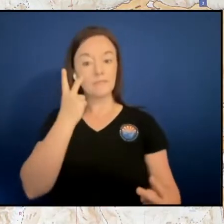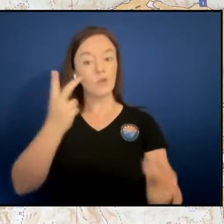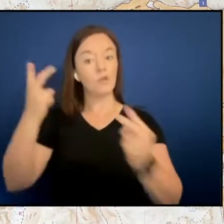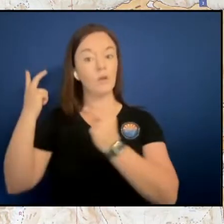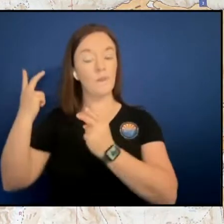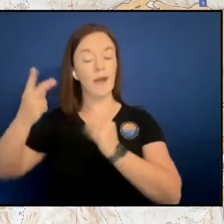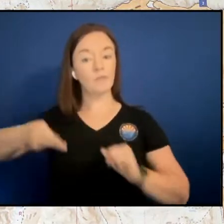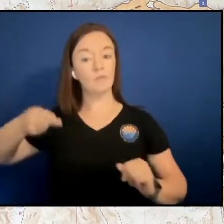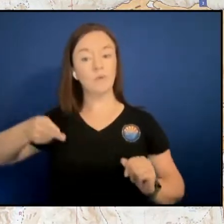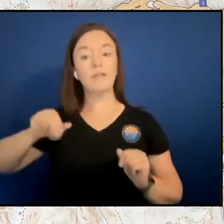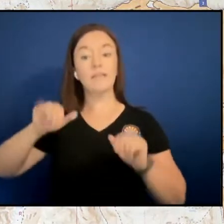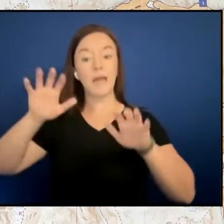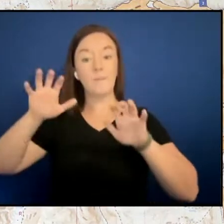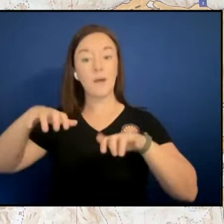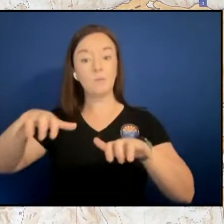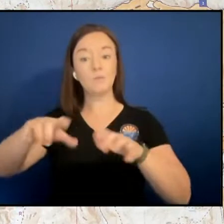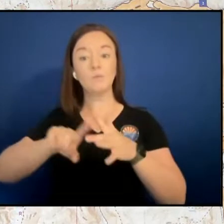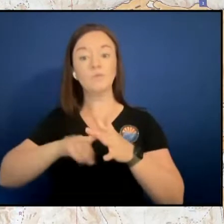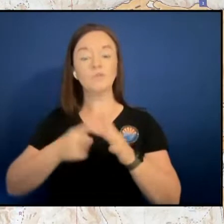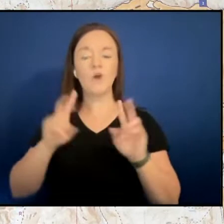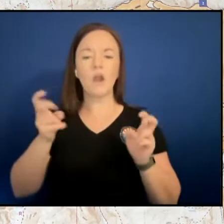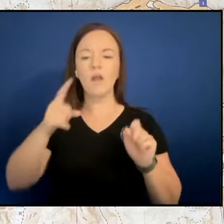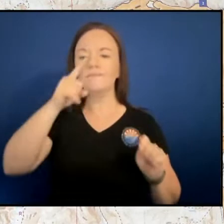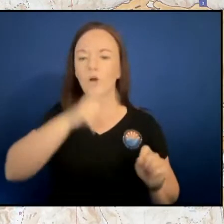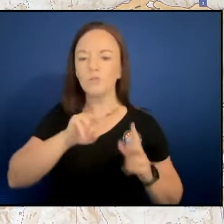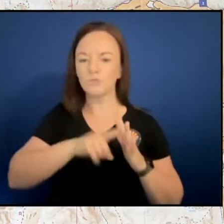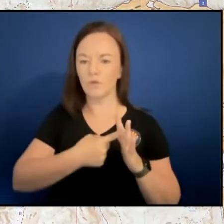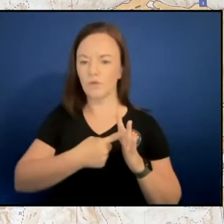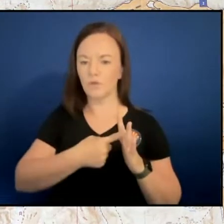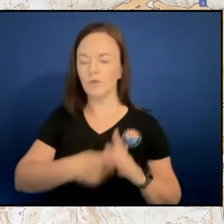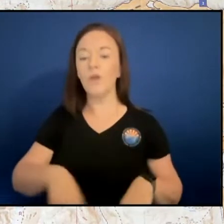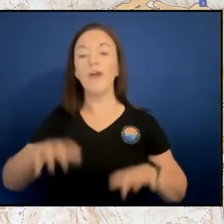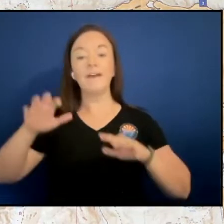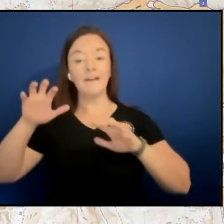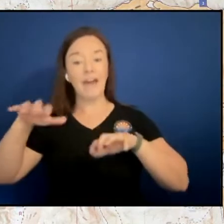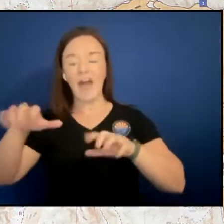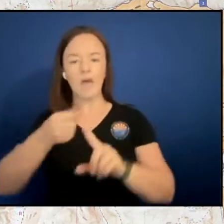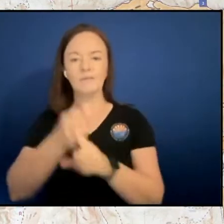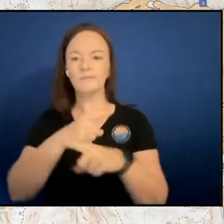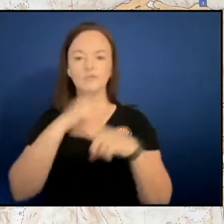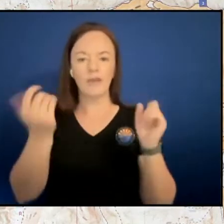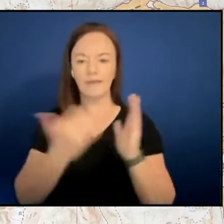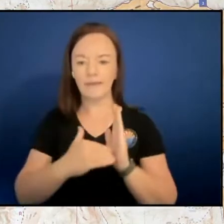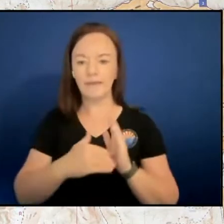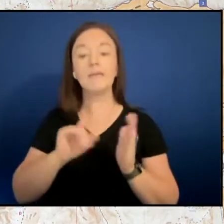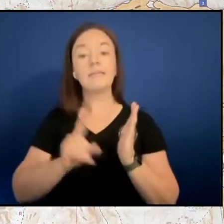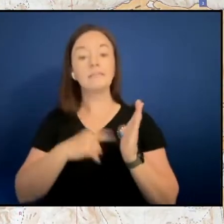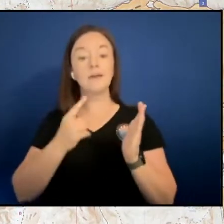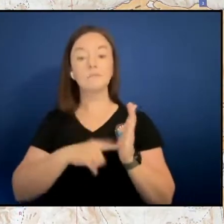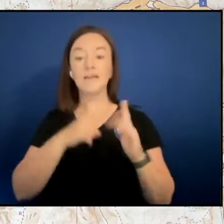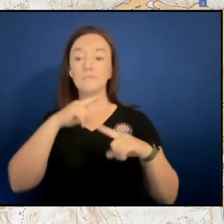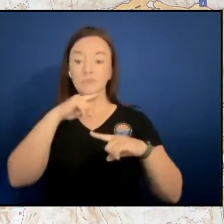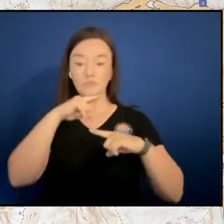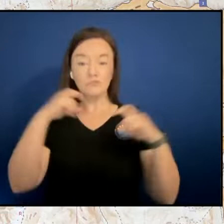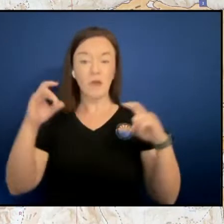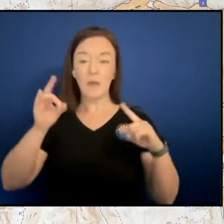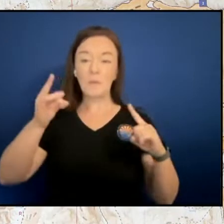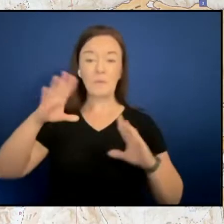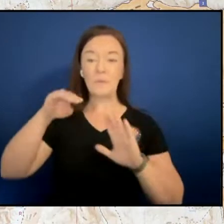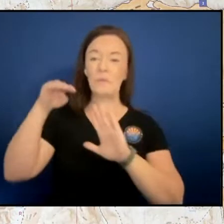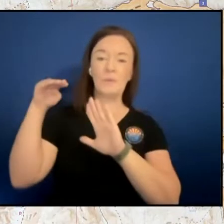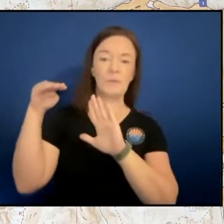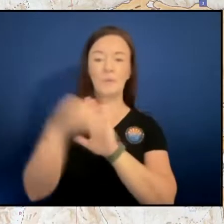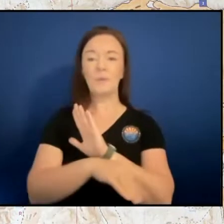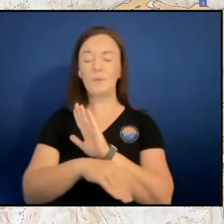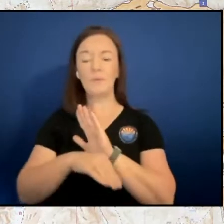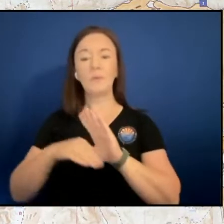monsoons, lots of times we'd have drying, and sometimes we had drying where we got all the way up to the 90th percentile of the conditions that we